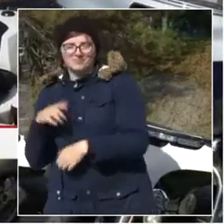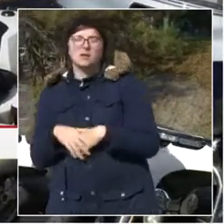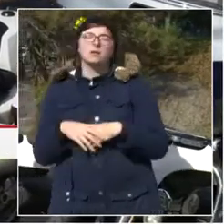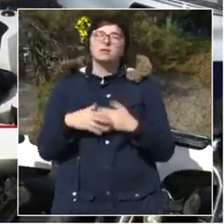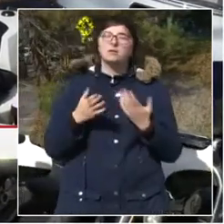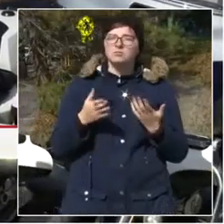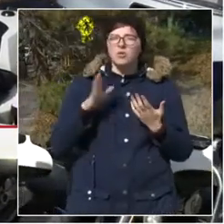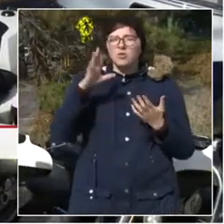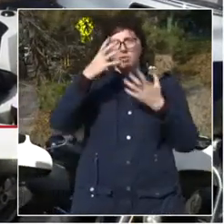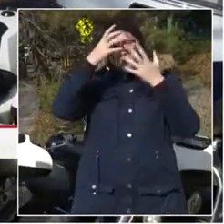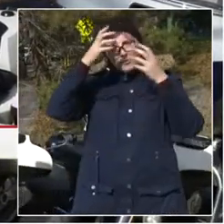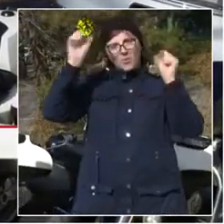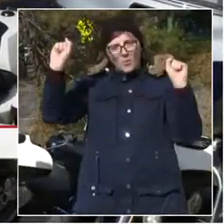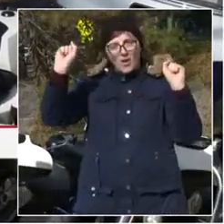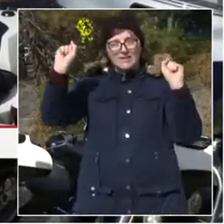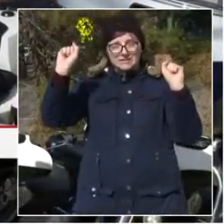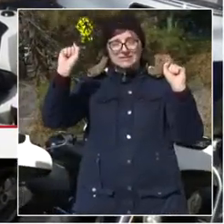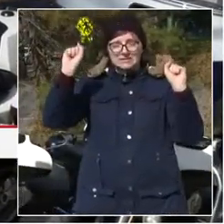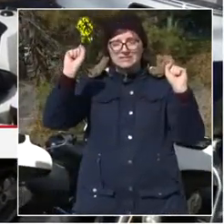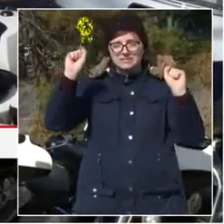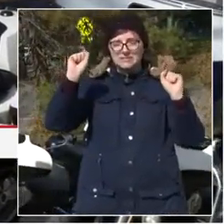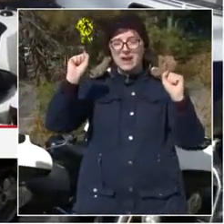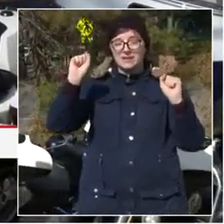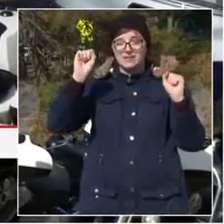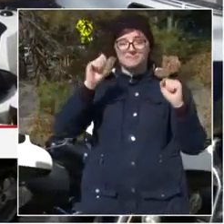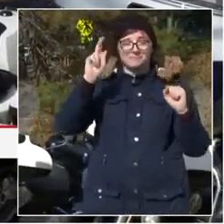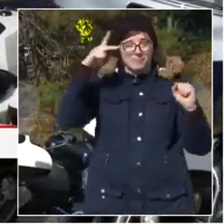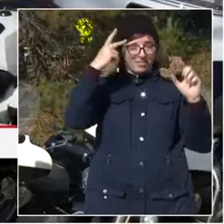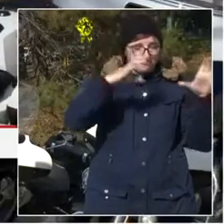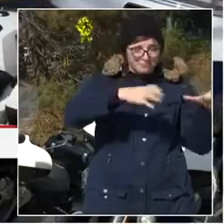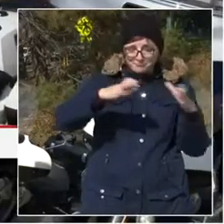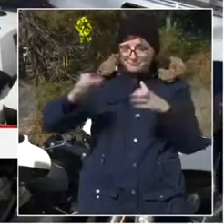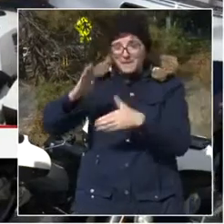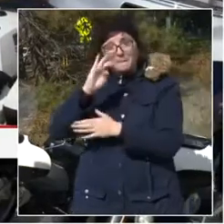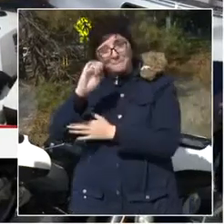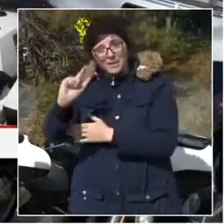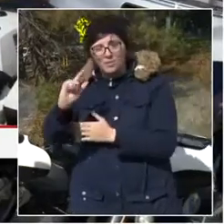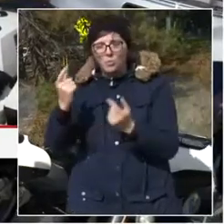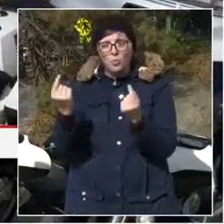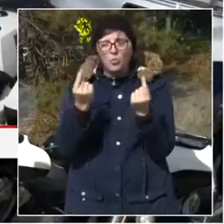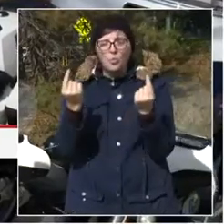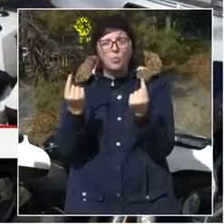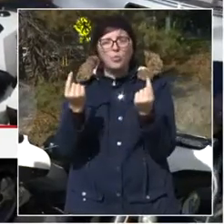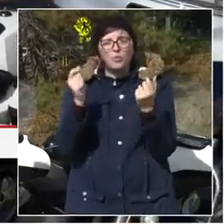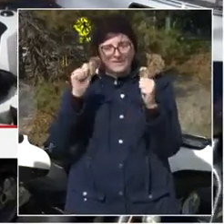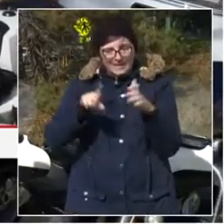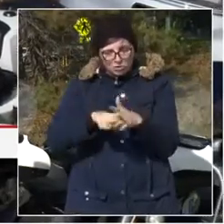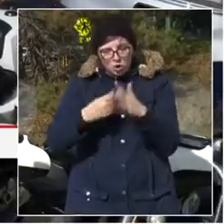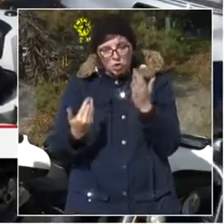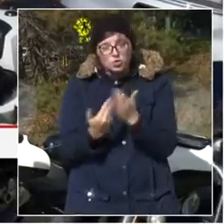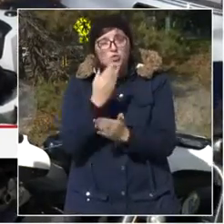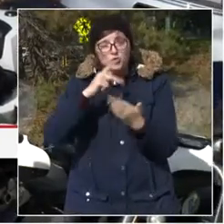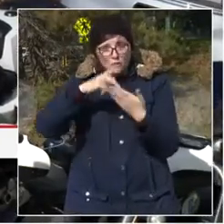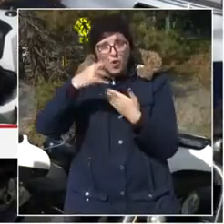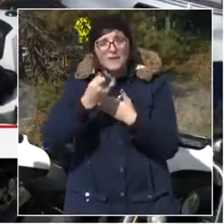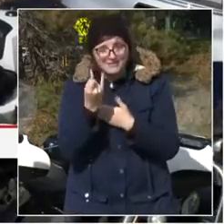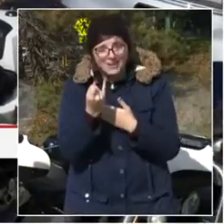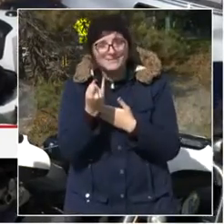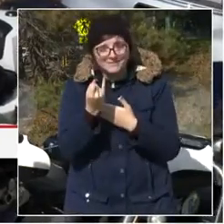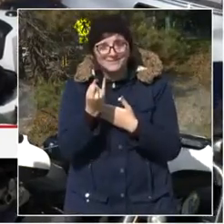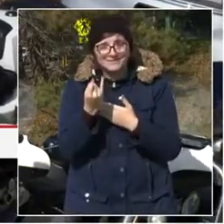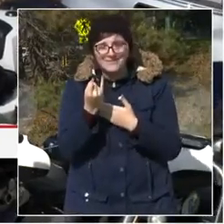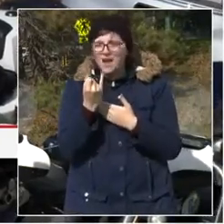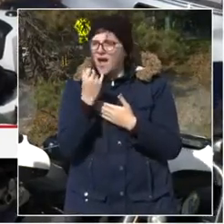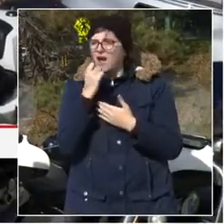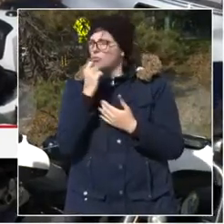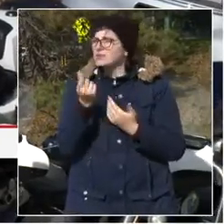investments, this pretty historic and bipartisan bill allows us to do is to start new projects while not